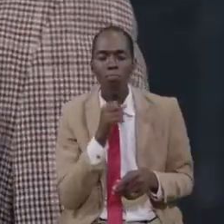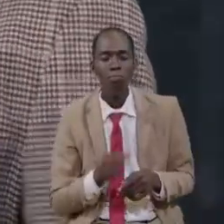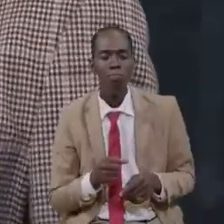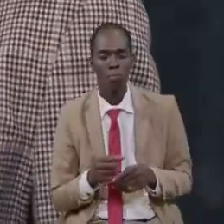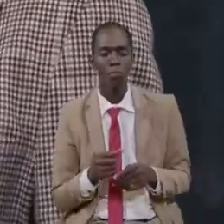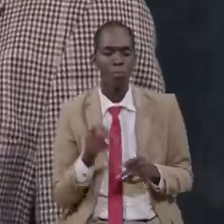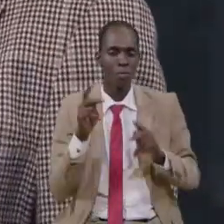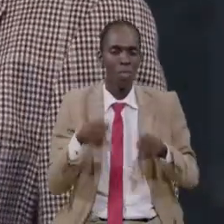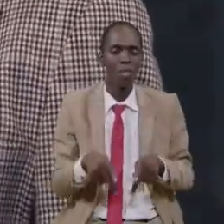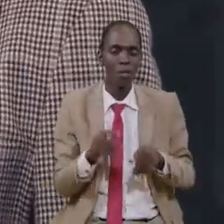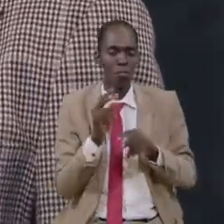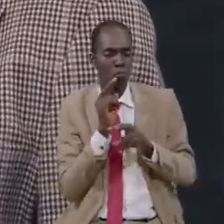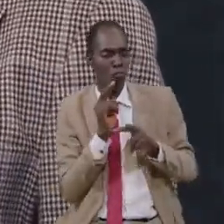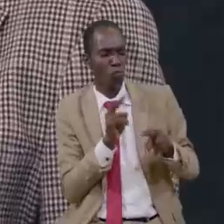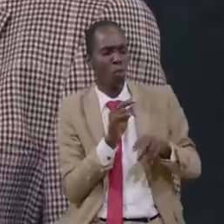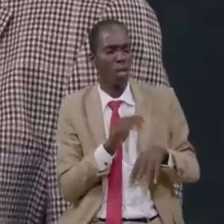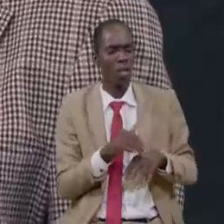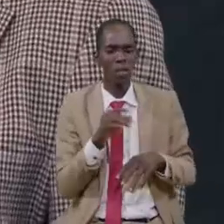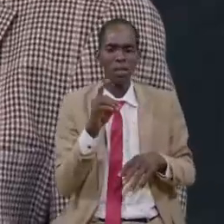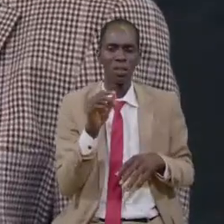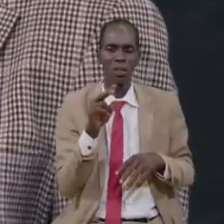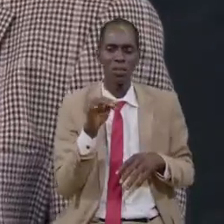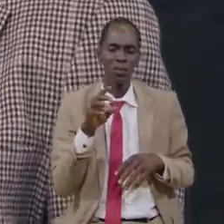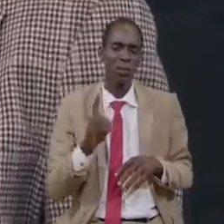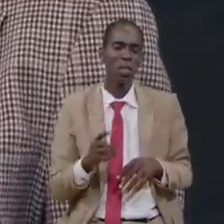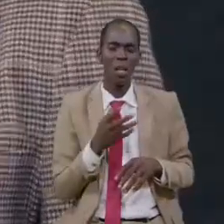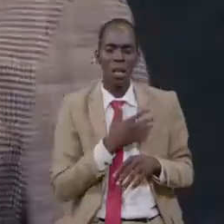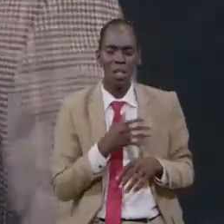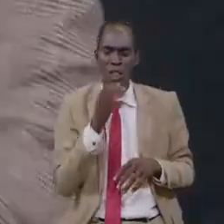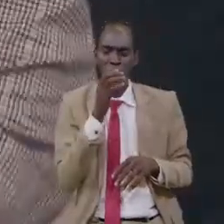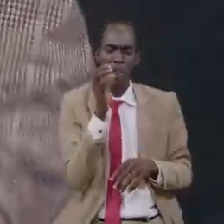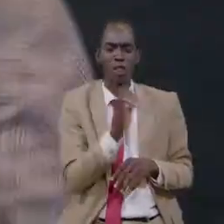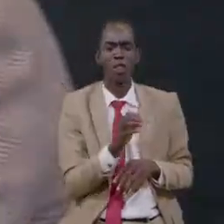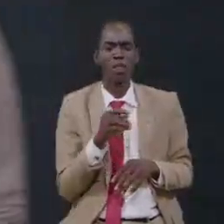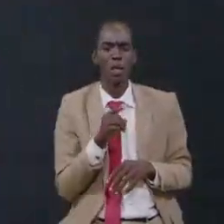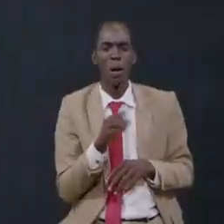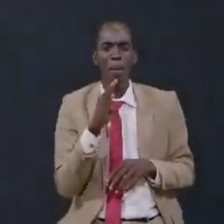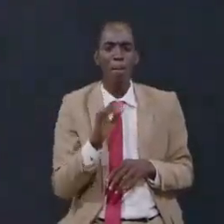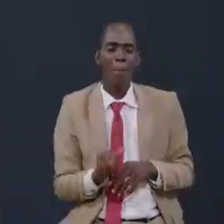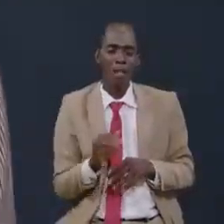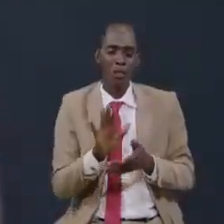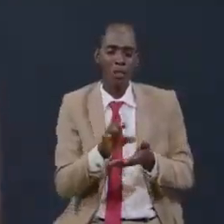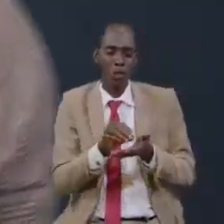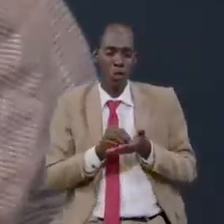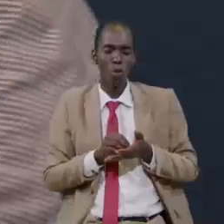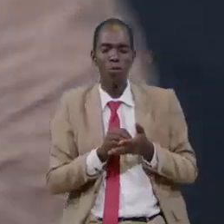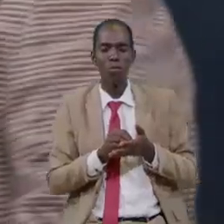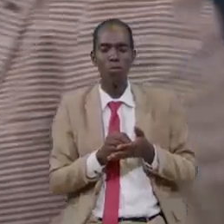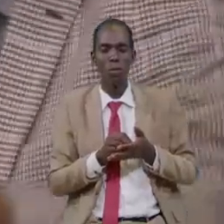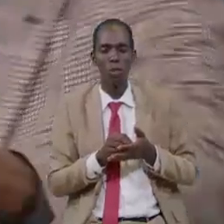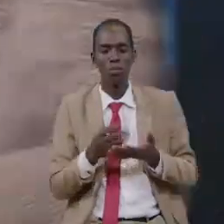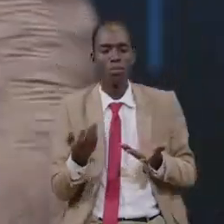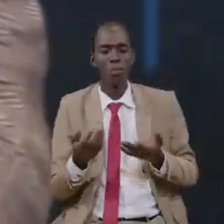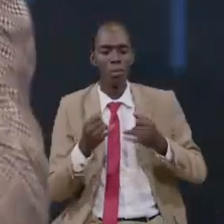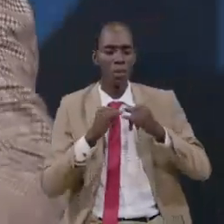David and he cursed him by his God. Curses come from, you know, some of these